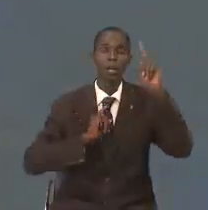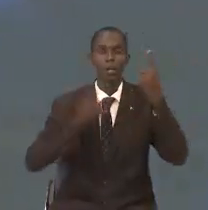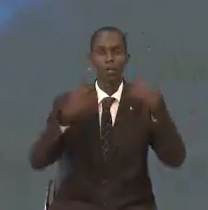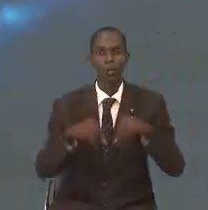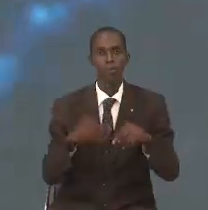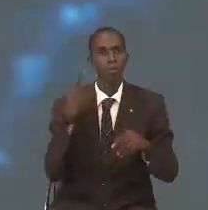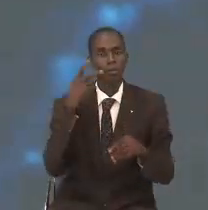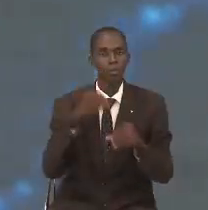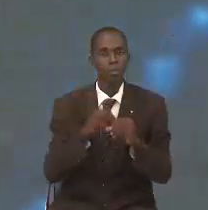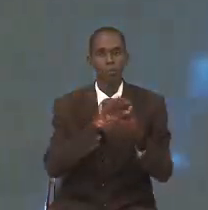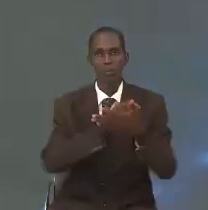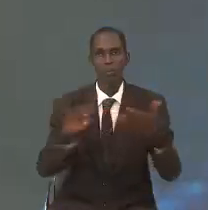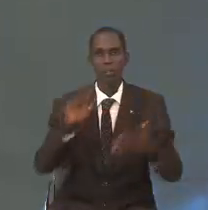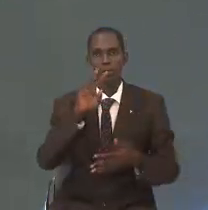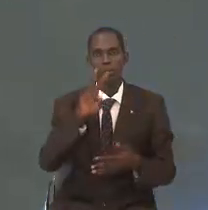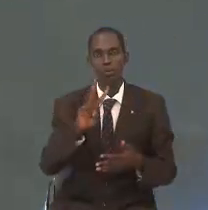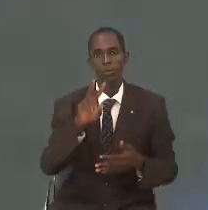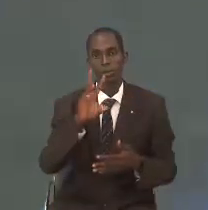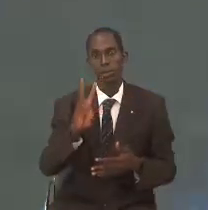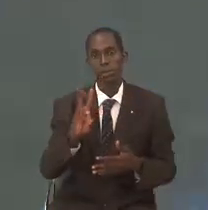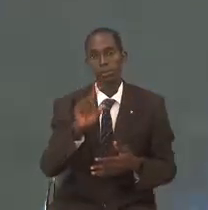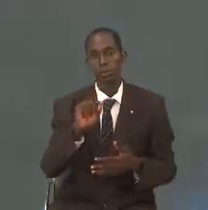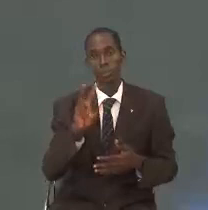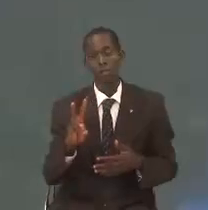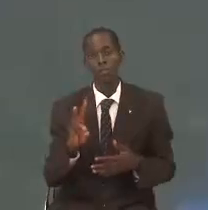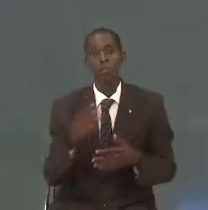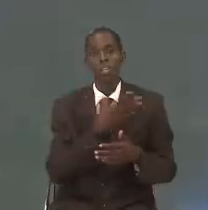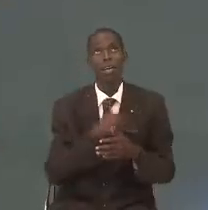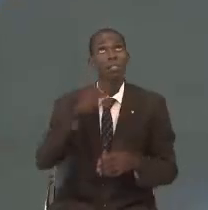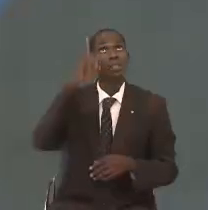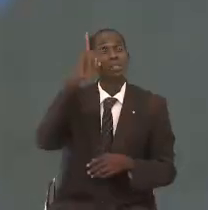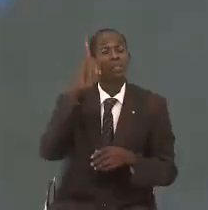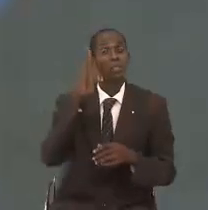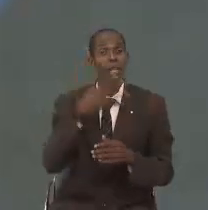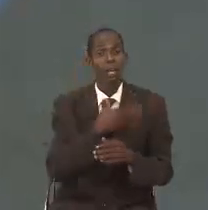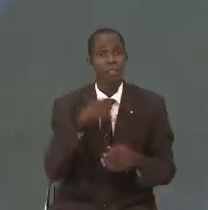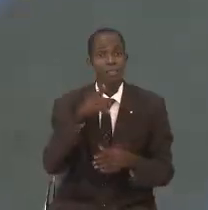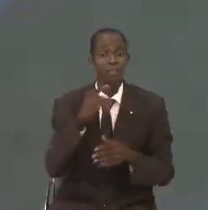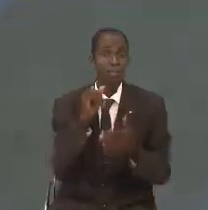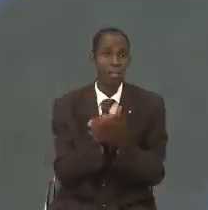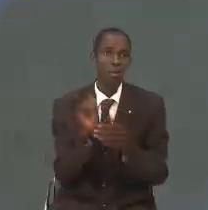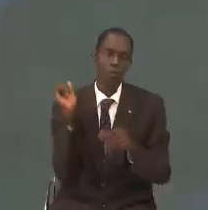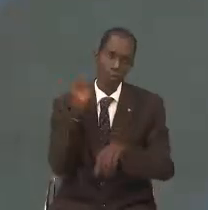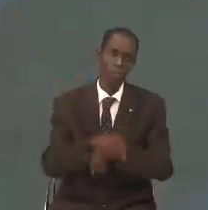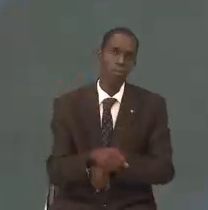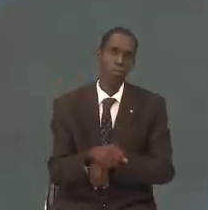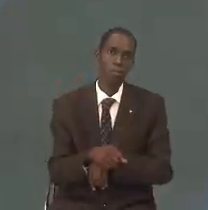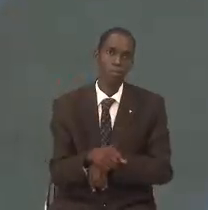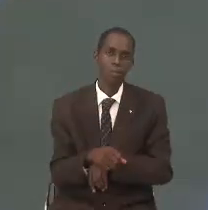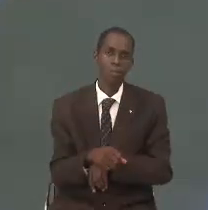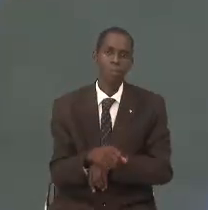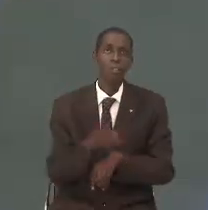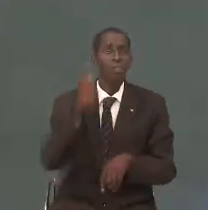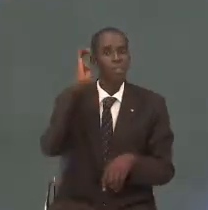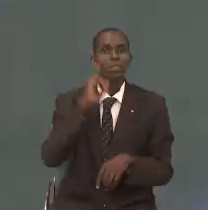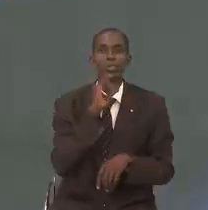it tells us, and he that overcometh, not that he overcame long, long ago, is no more an